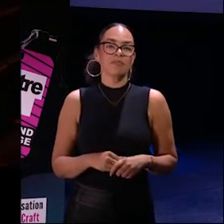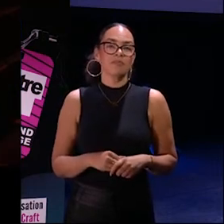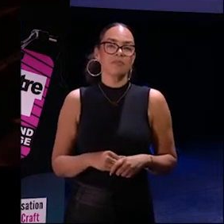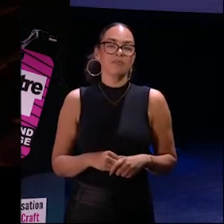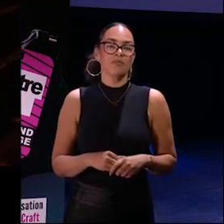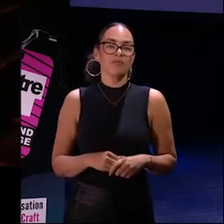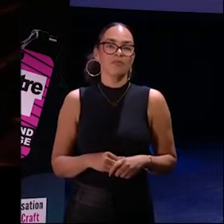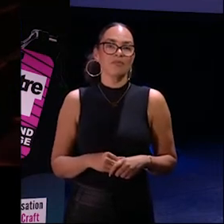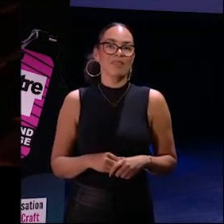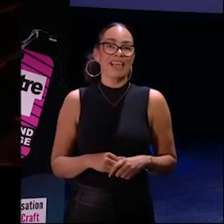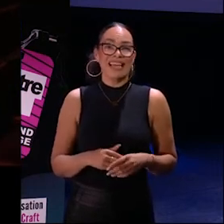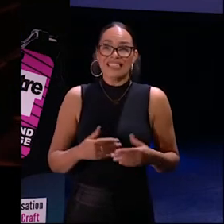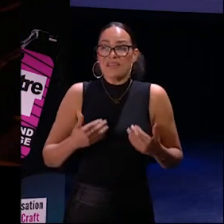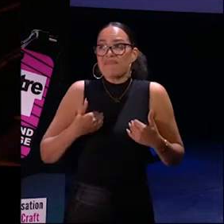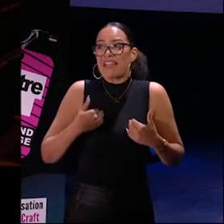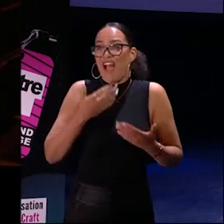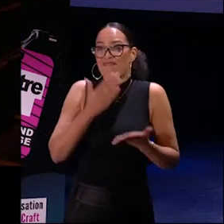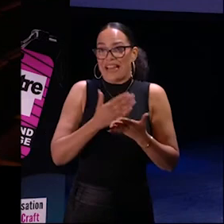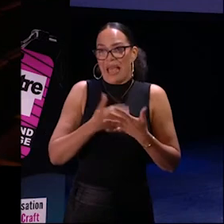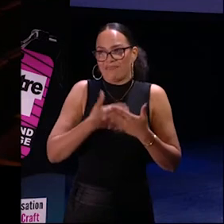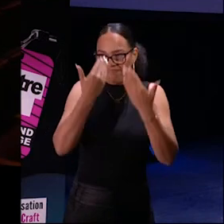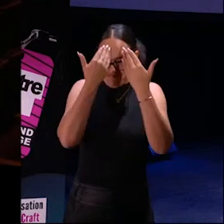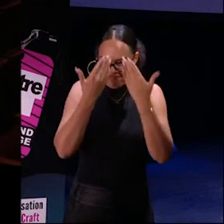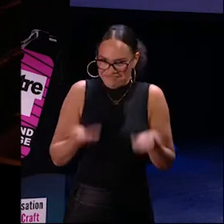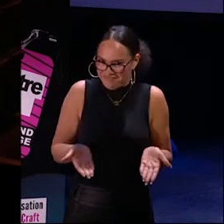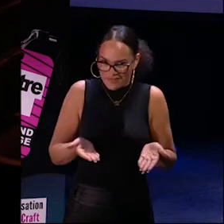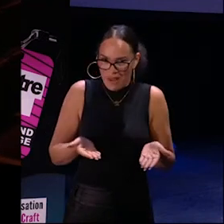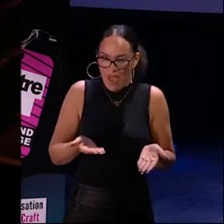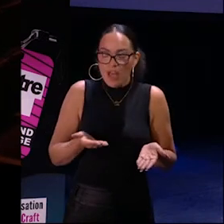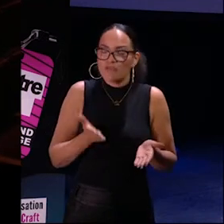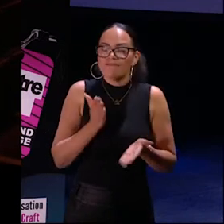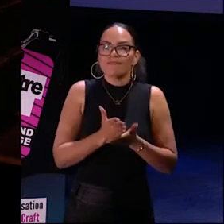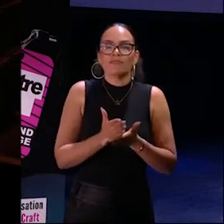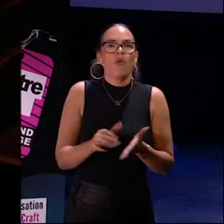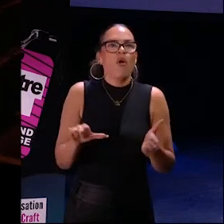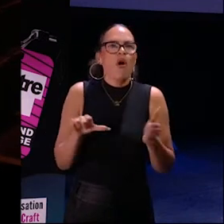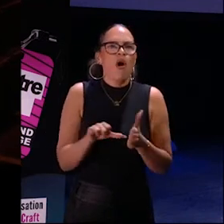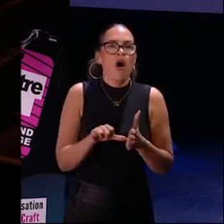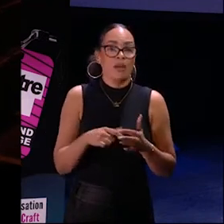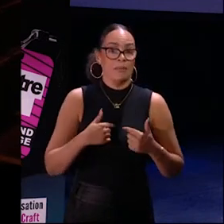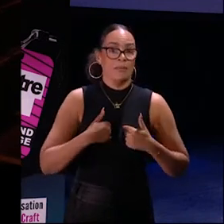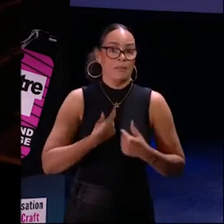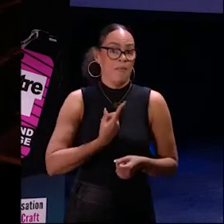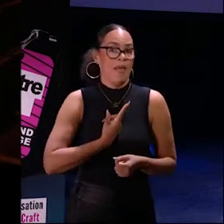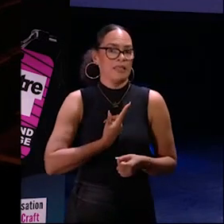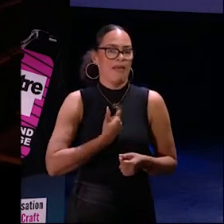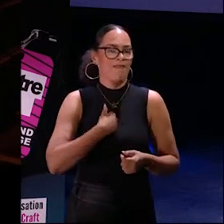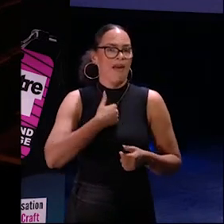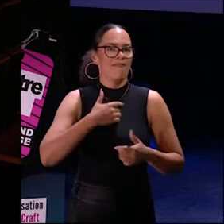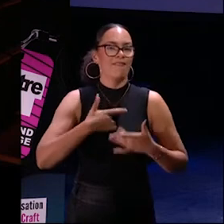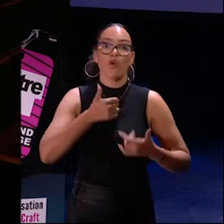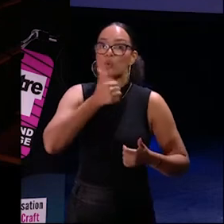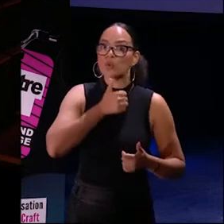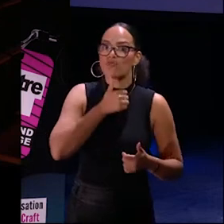I guess the answer is like, I don't know. Like, I think it's really hard in that, like, the thing that I've found more and more useful